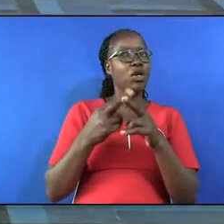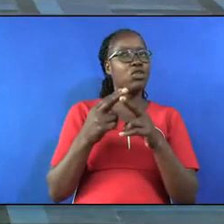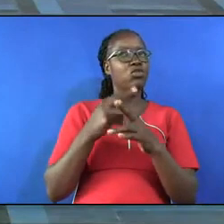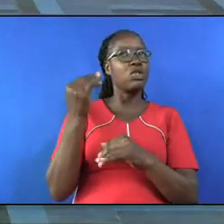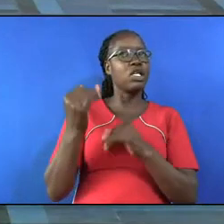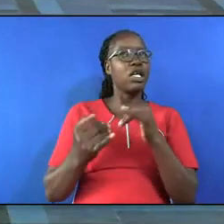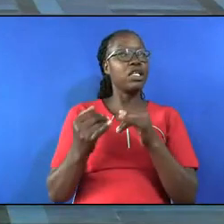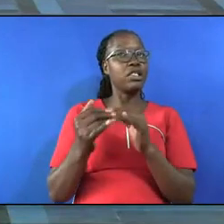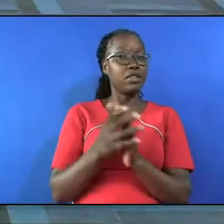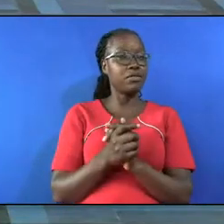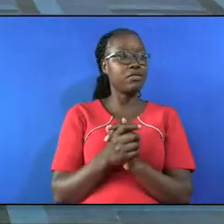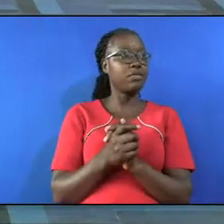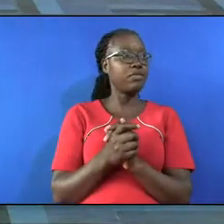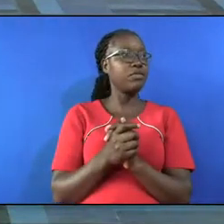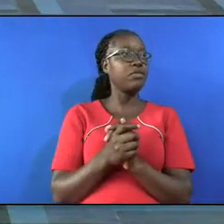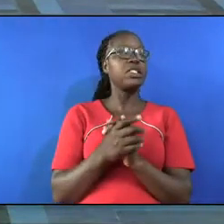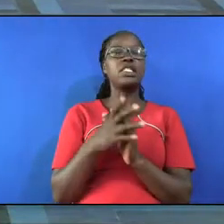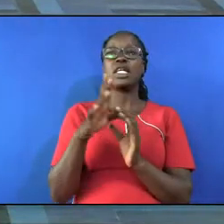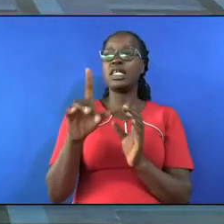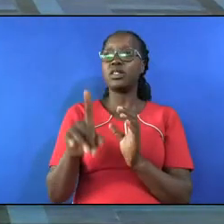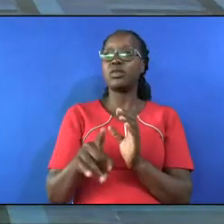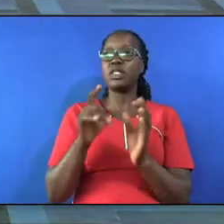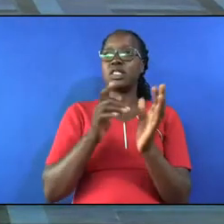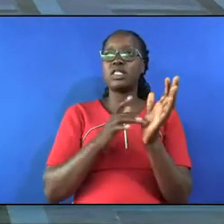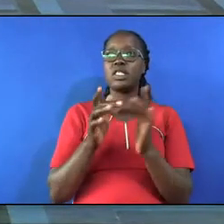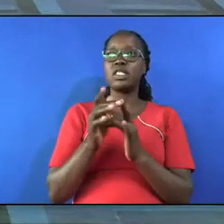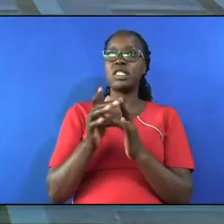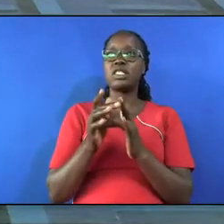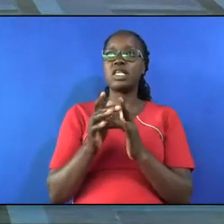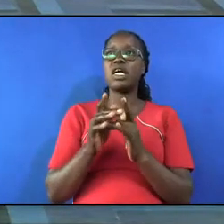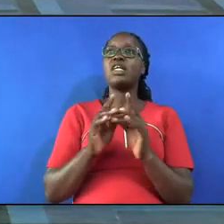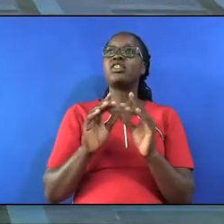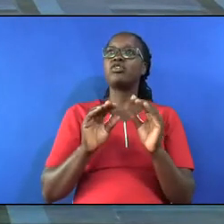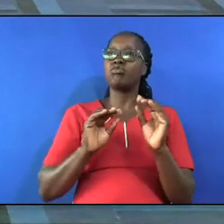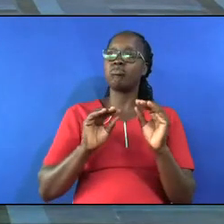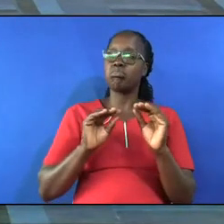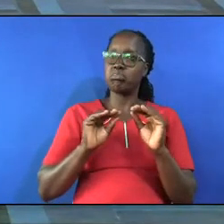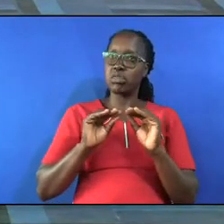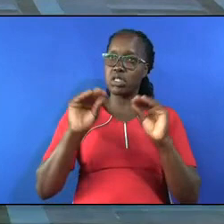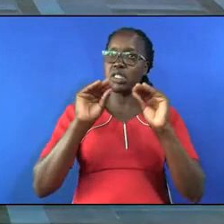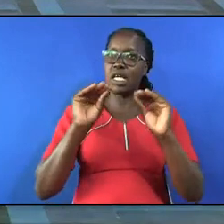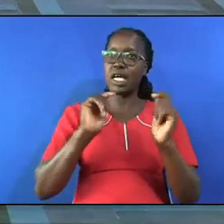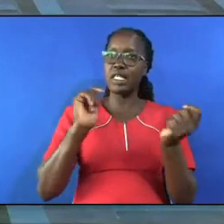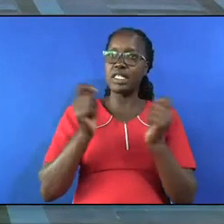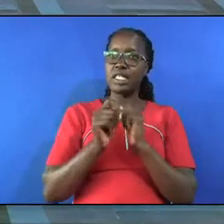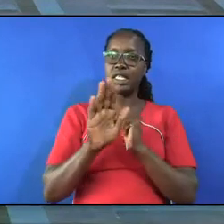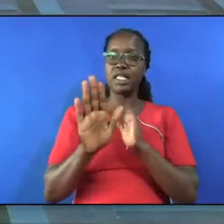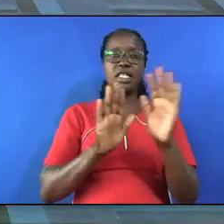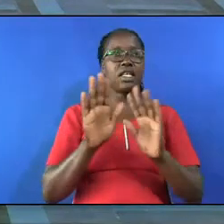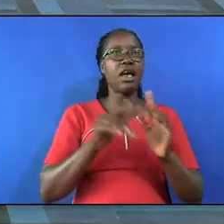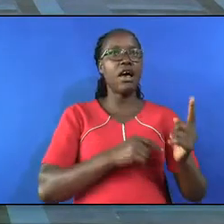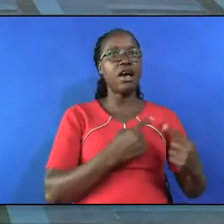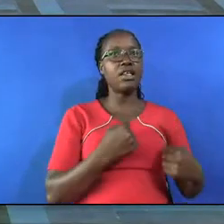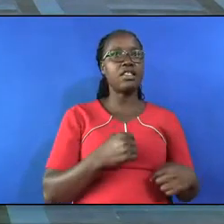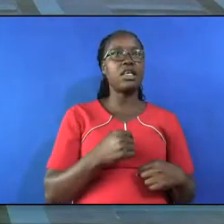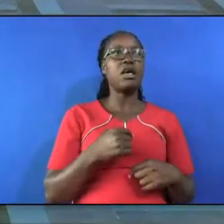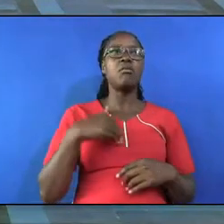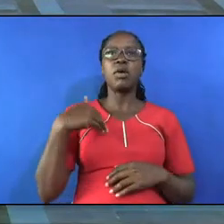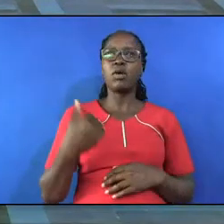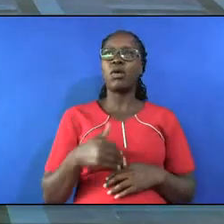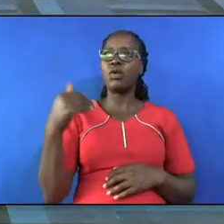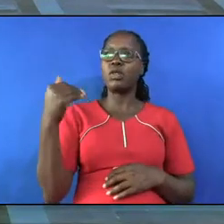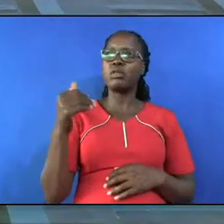to an end. Amen? And we need Jesus to change their hearts. You cannot change their hearts by